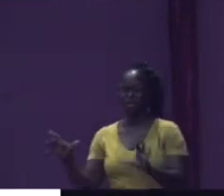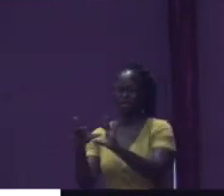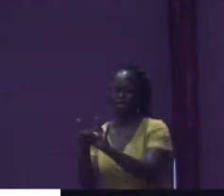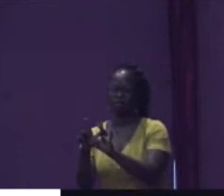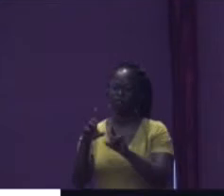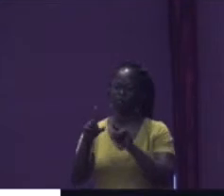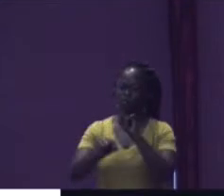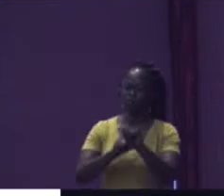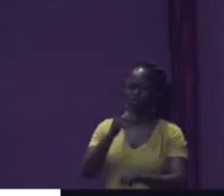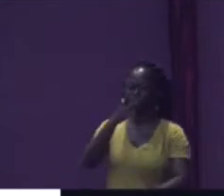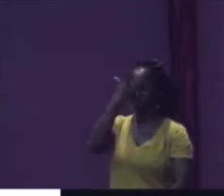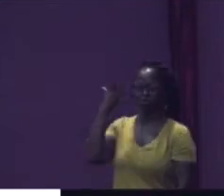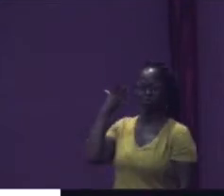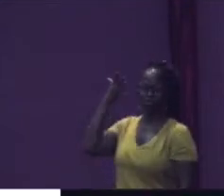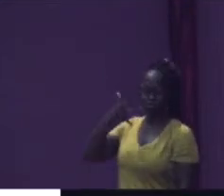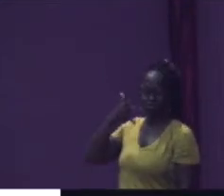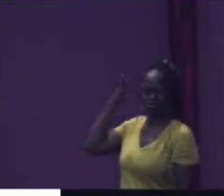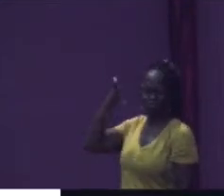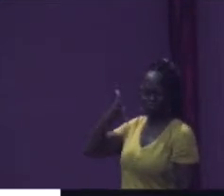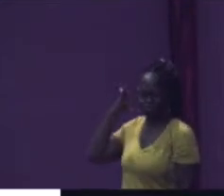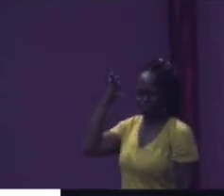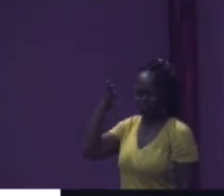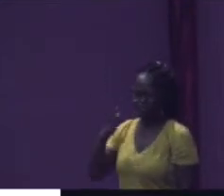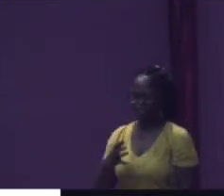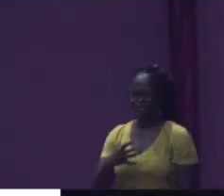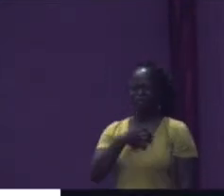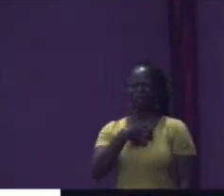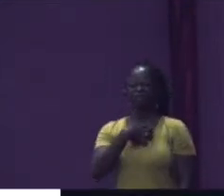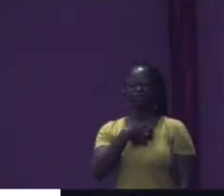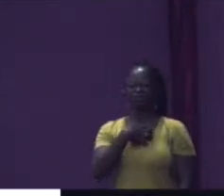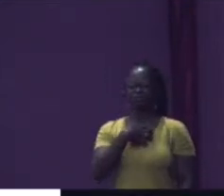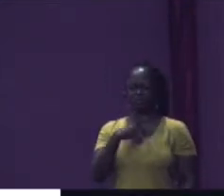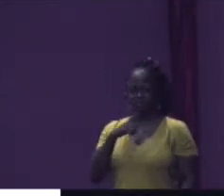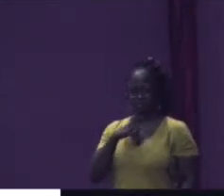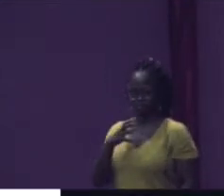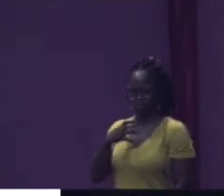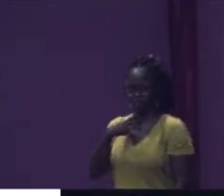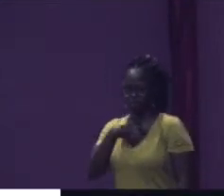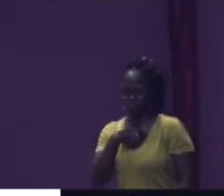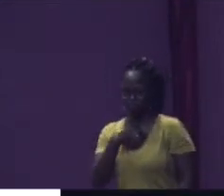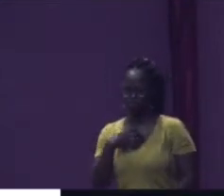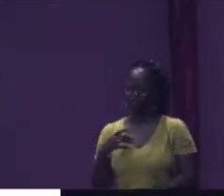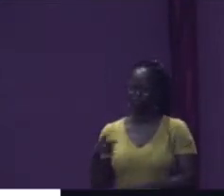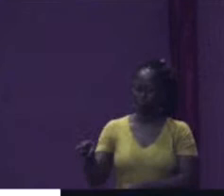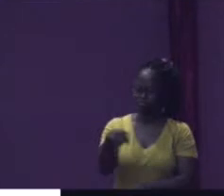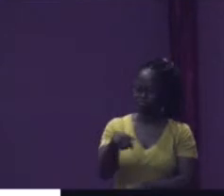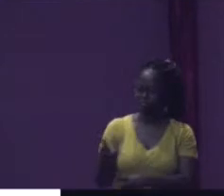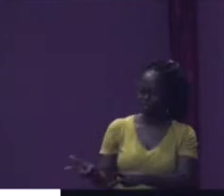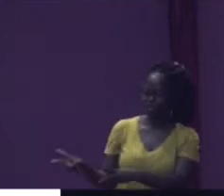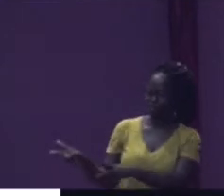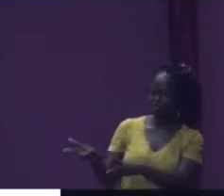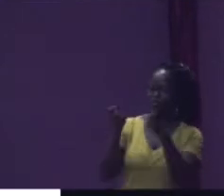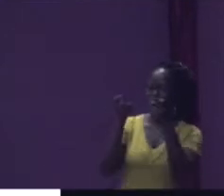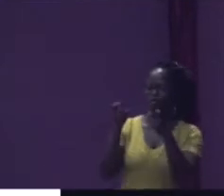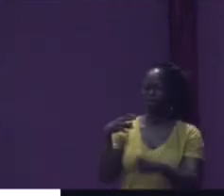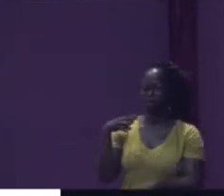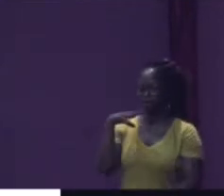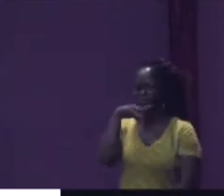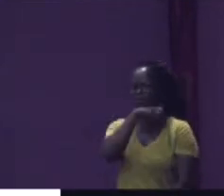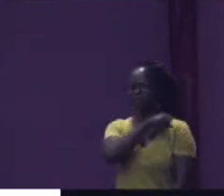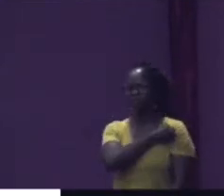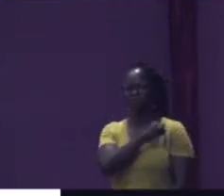lectures. And the midwives sense that and resent it. They feel like they're being treated like